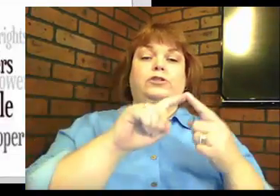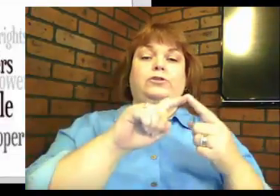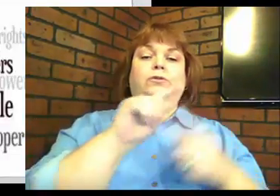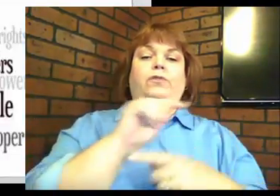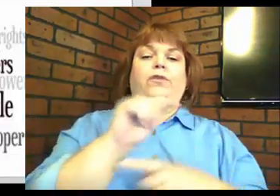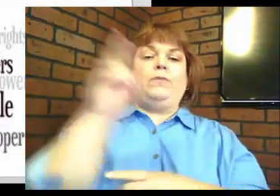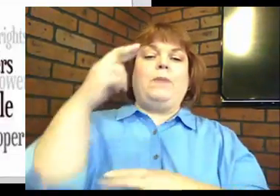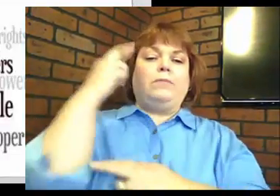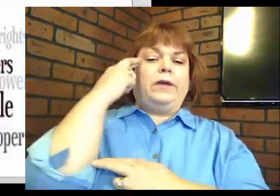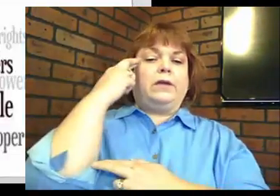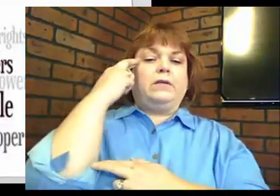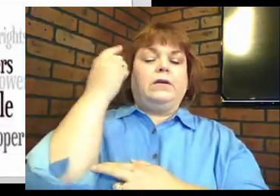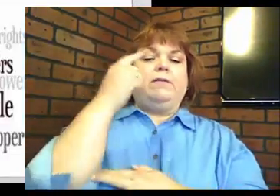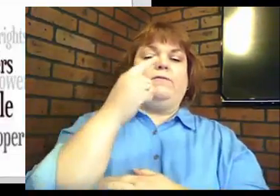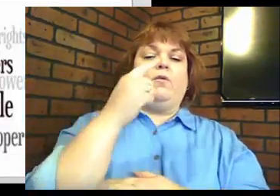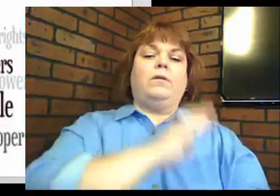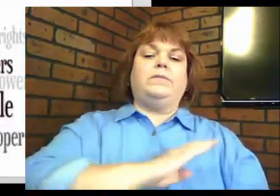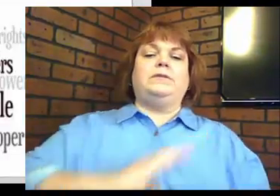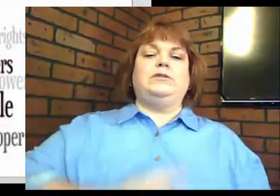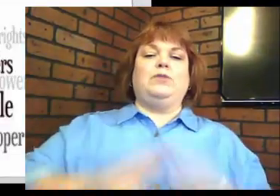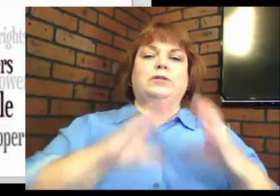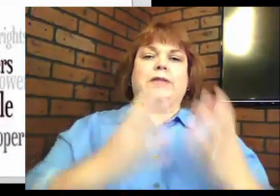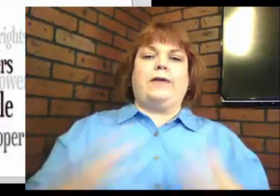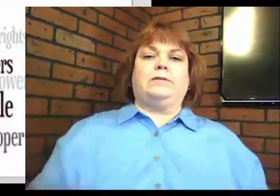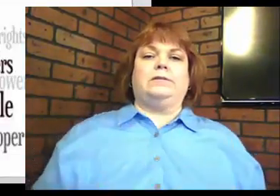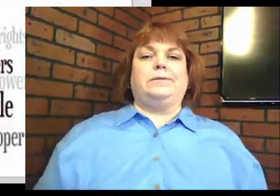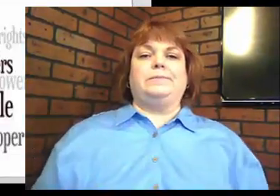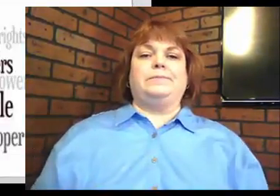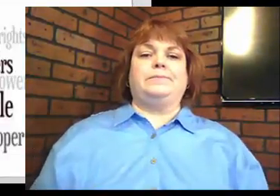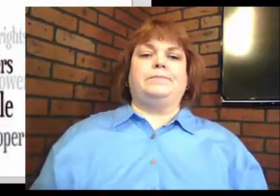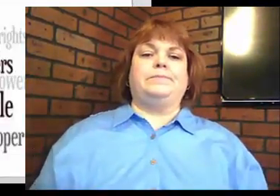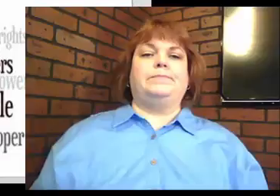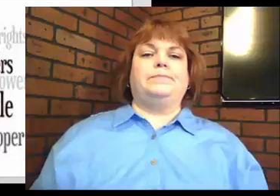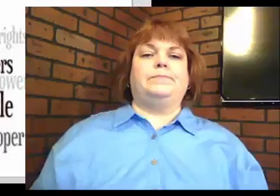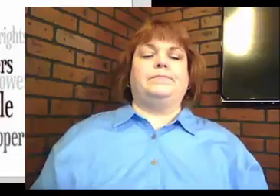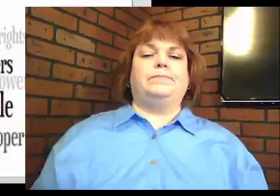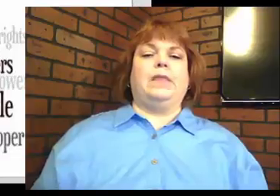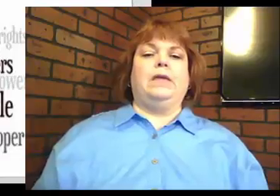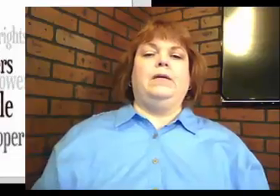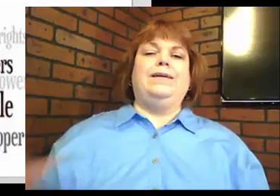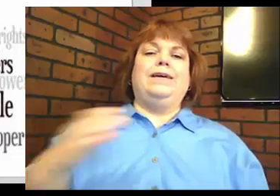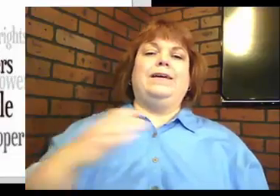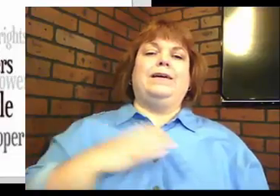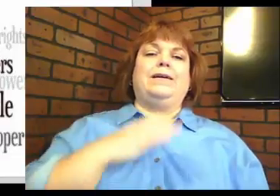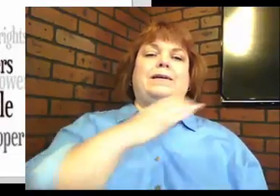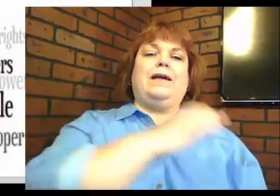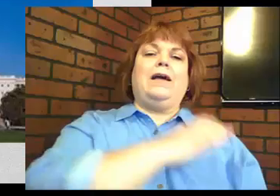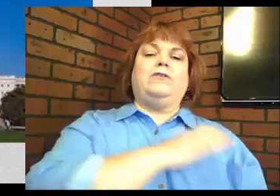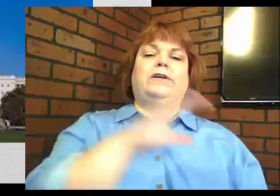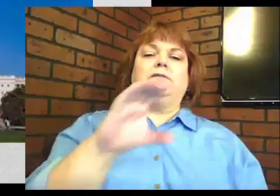Revolution to the Republic for Mrs. Burke's class.